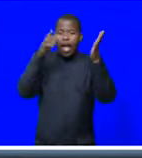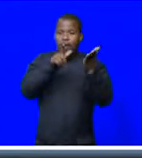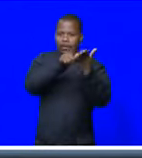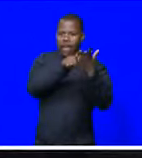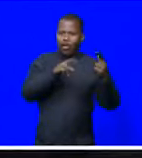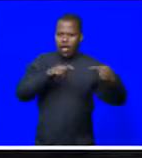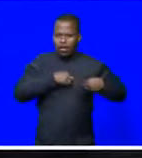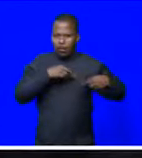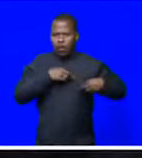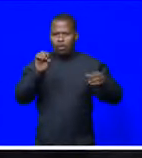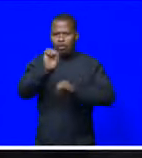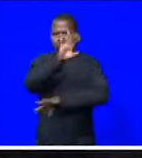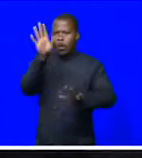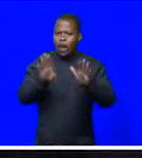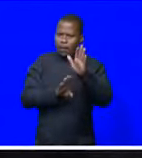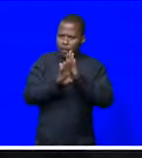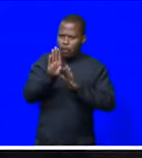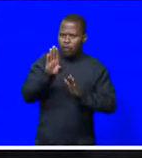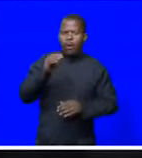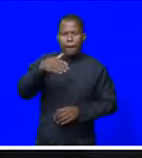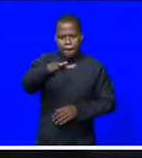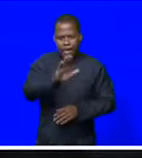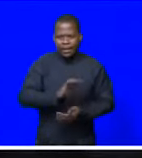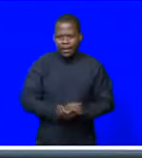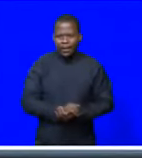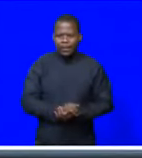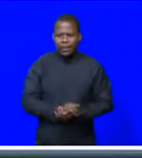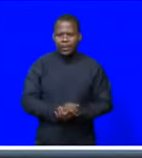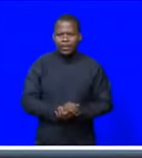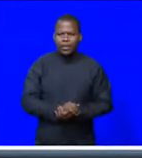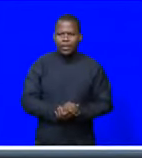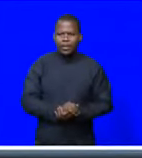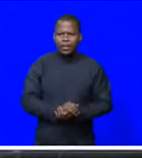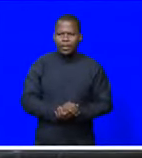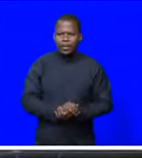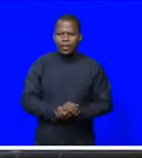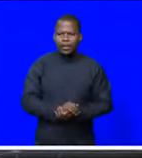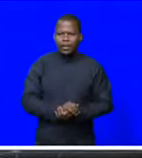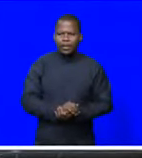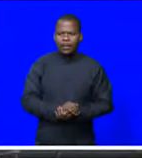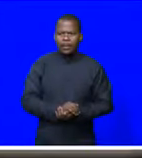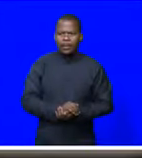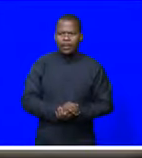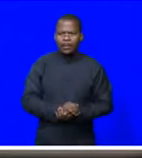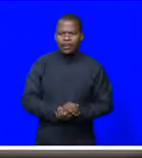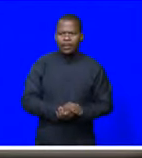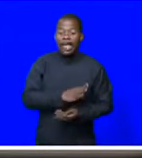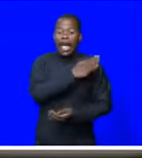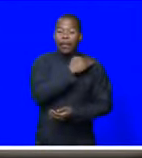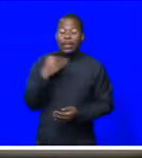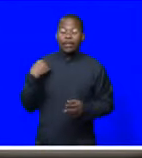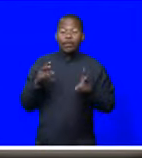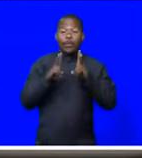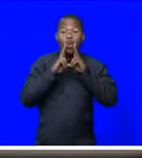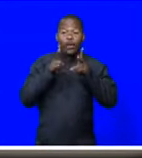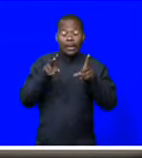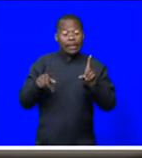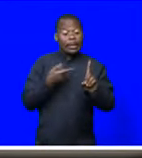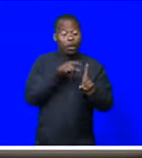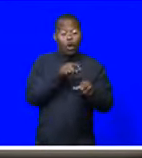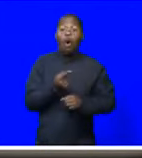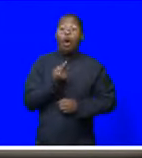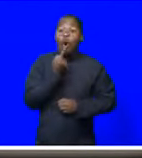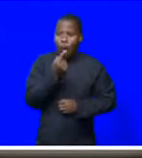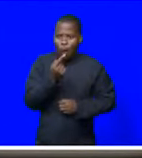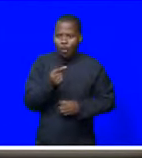communication technologies has necessitated that Eswatini reviews its broadcasting bill. The Minister of Tourism and Environmental